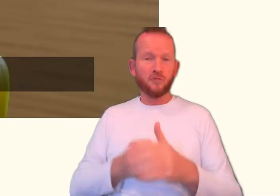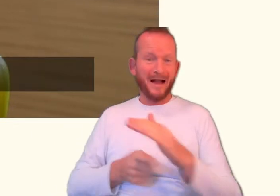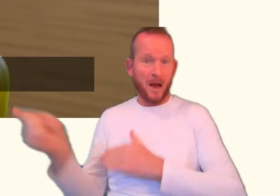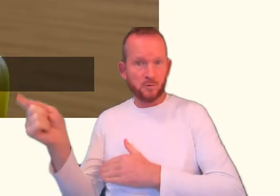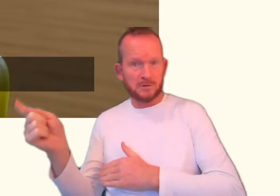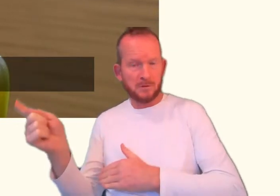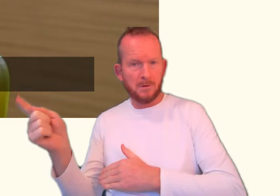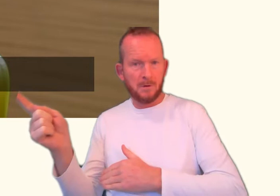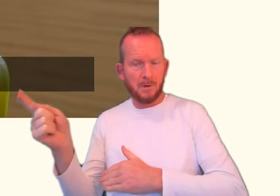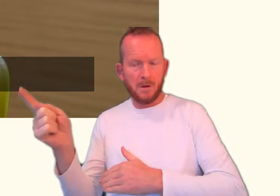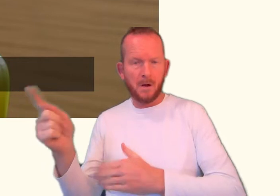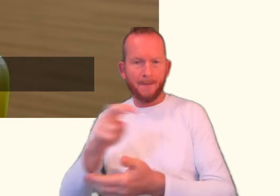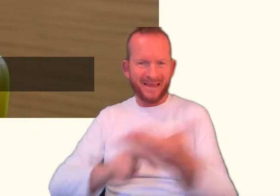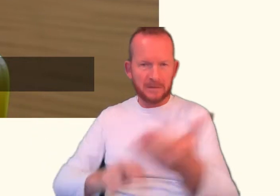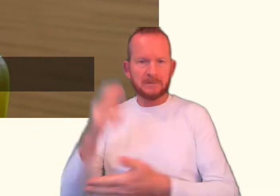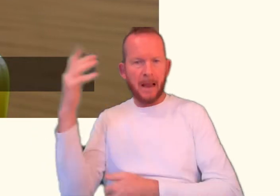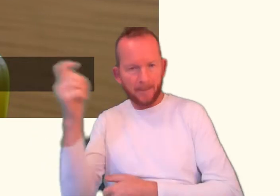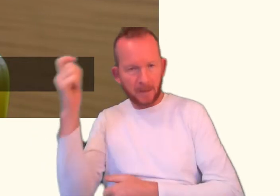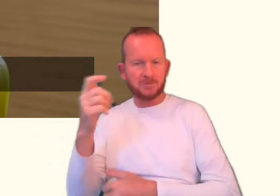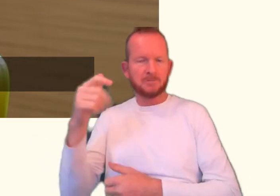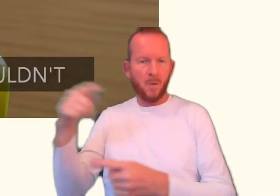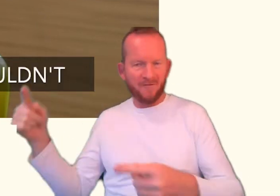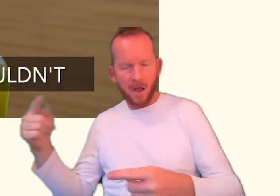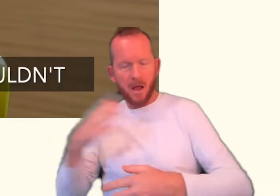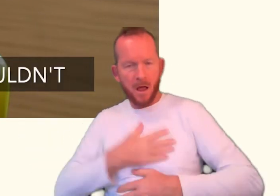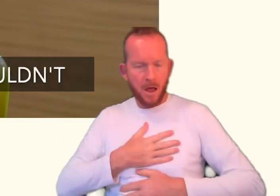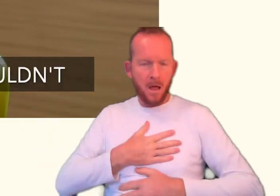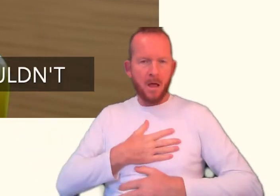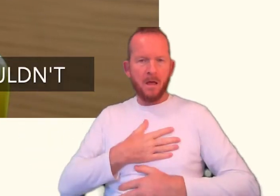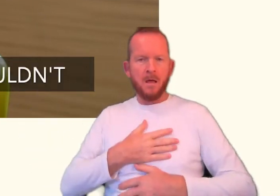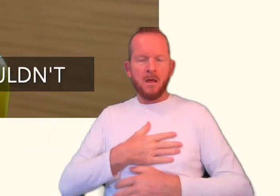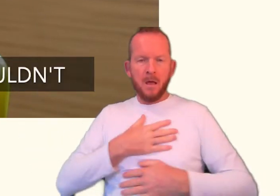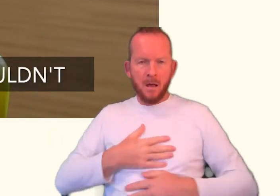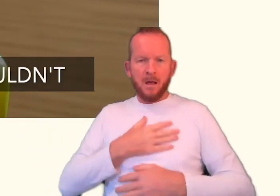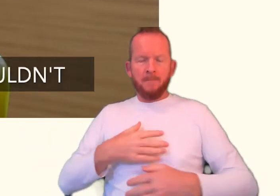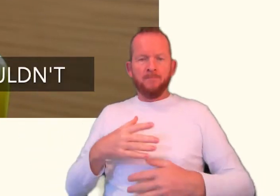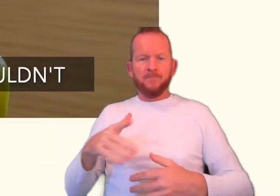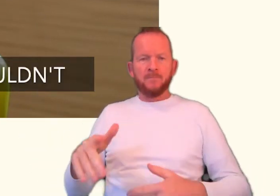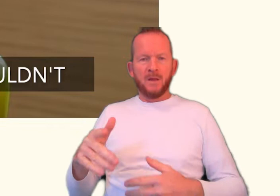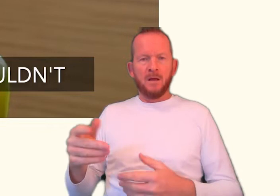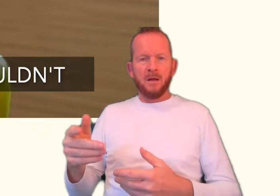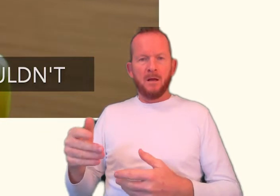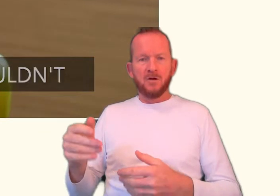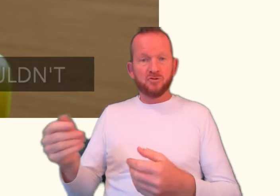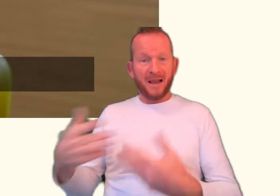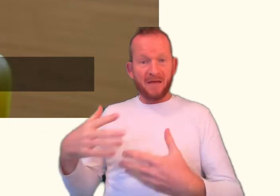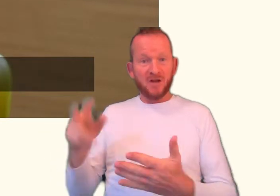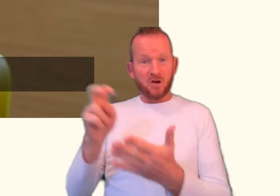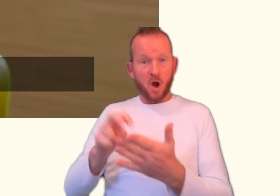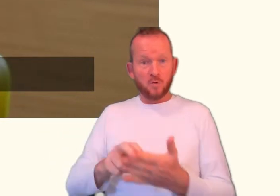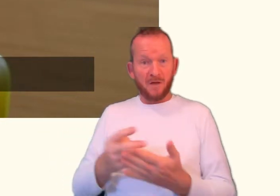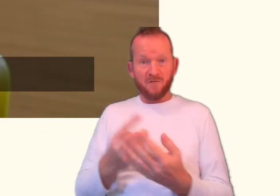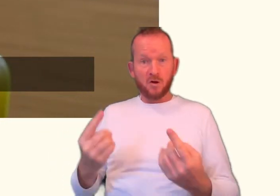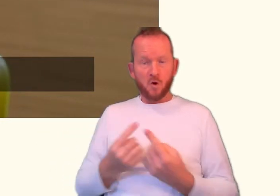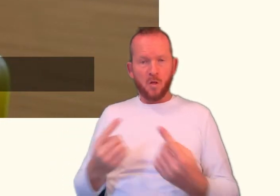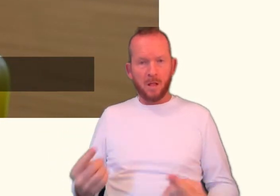Getting the police ambulance, whatever. And then she left us all a note saying she couldn't